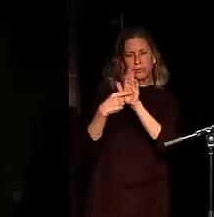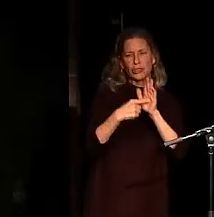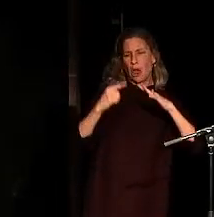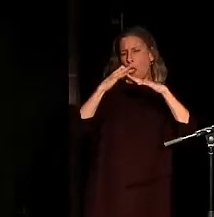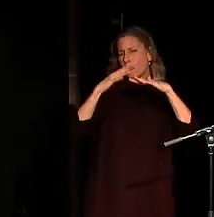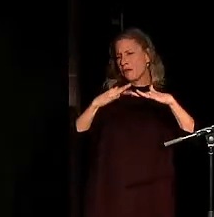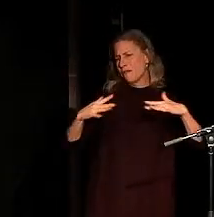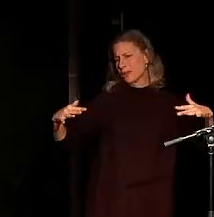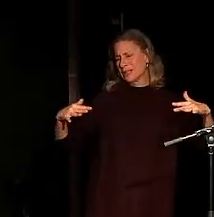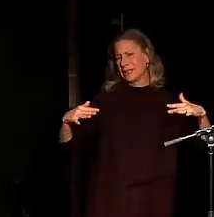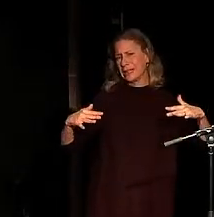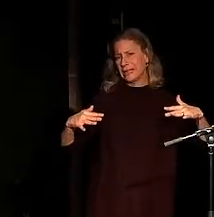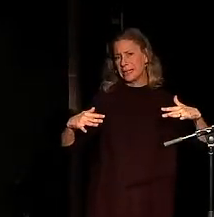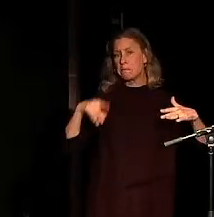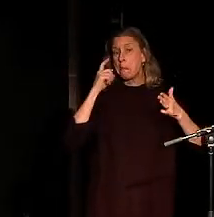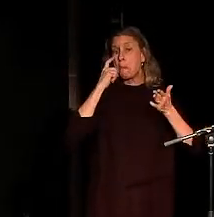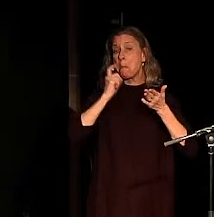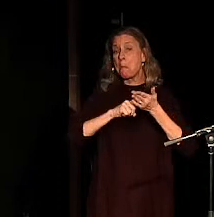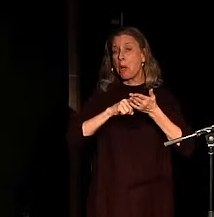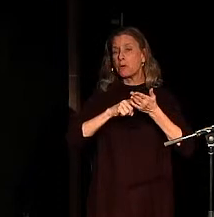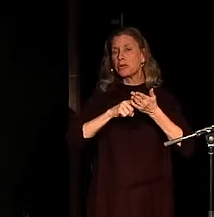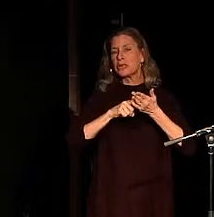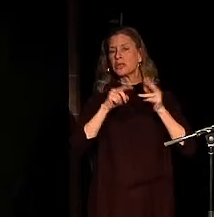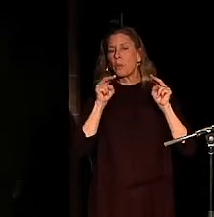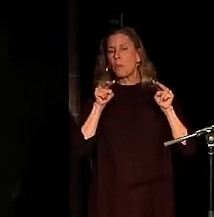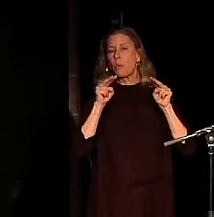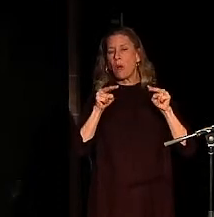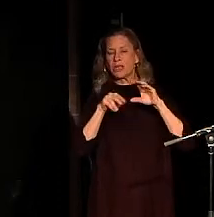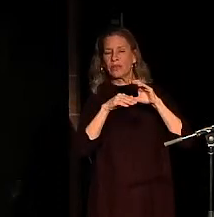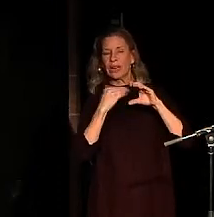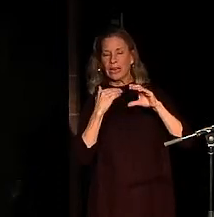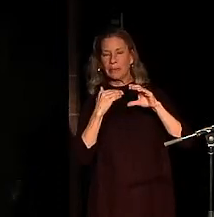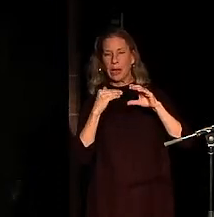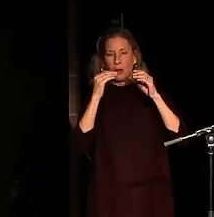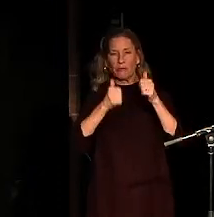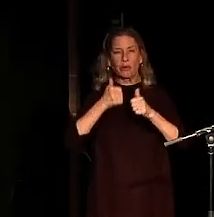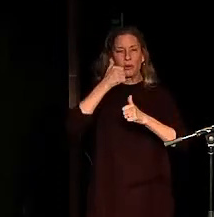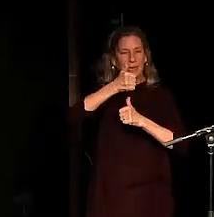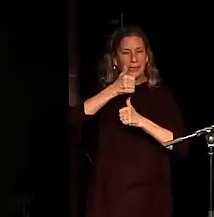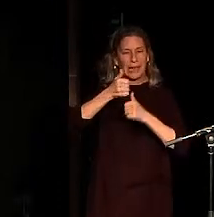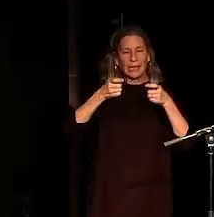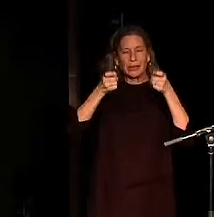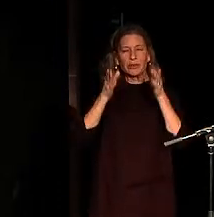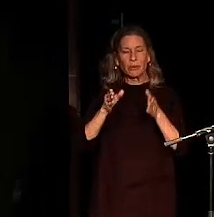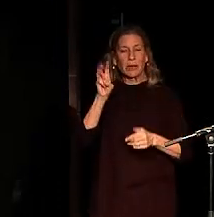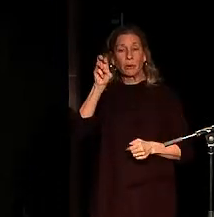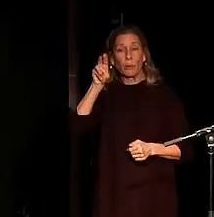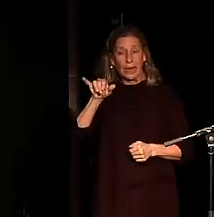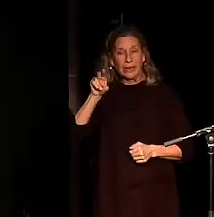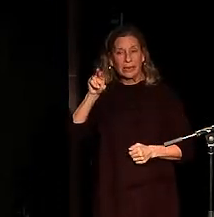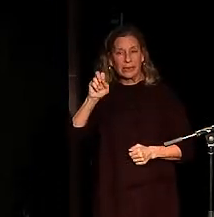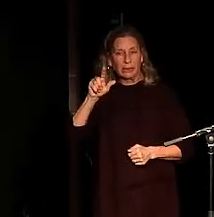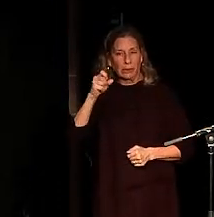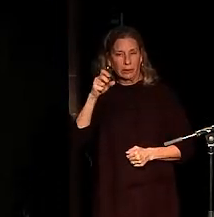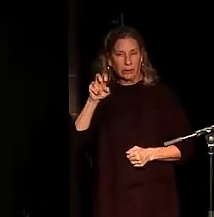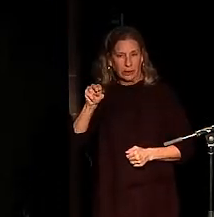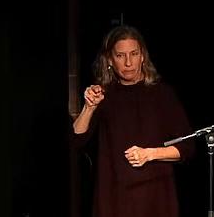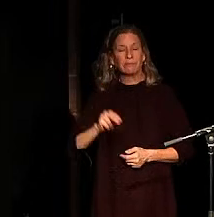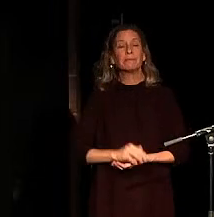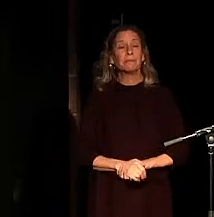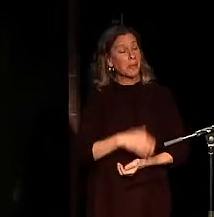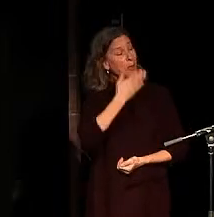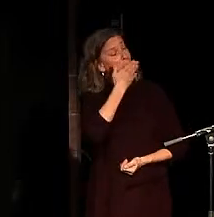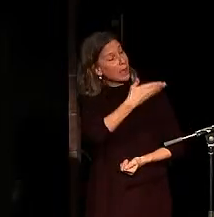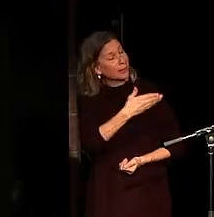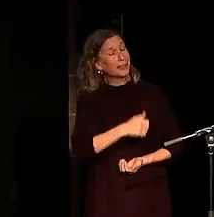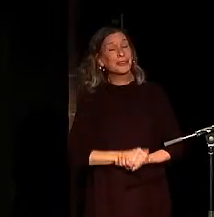So please keep an eye on more information from our Executive Director of DEI, Wendy Nicholson. Nayeli,